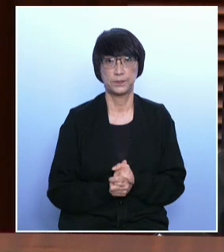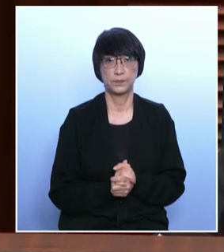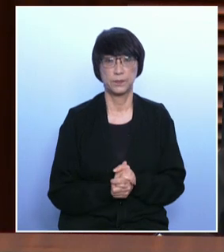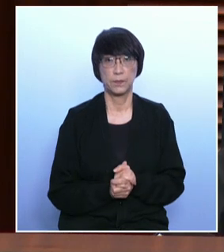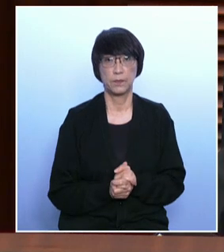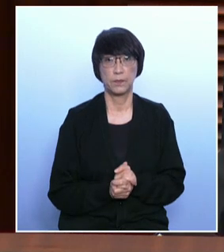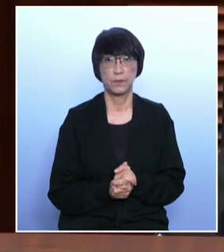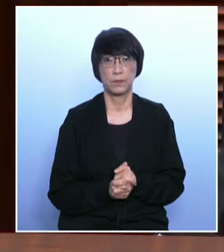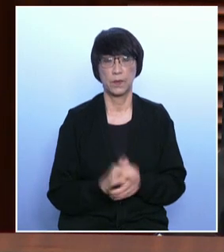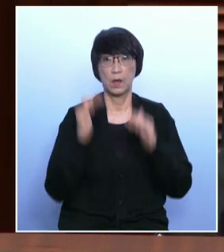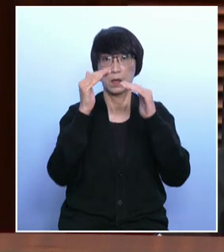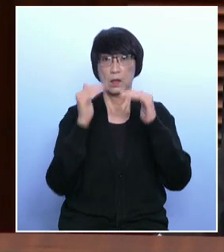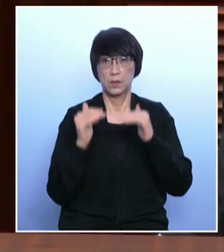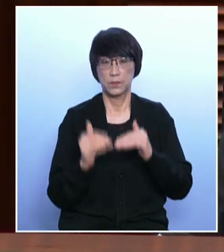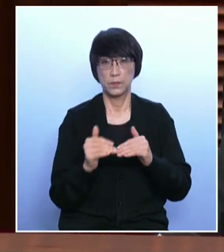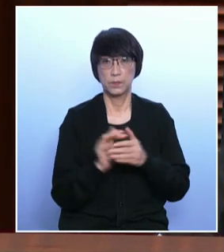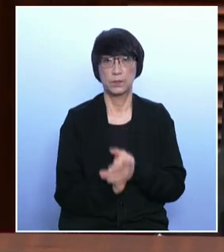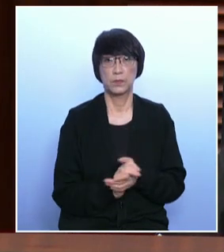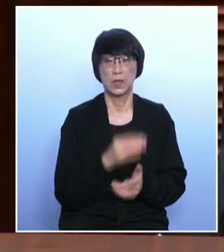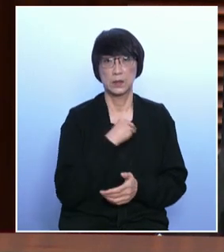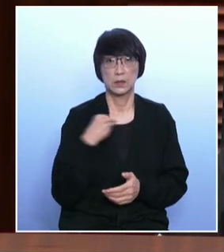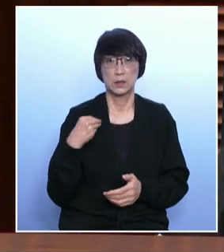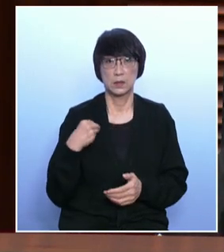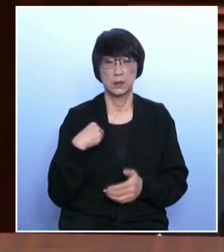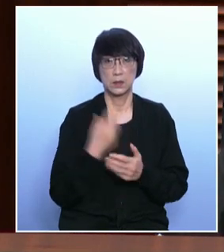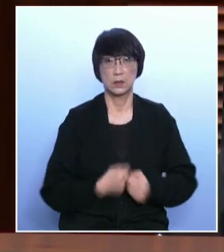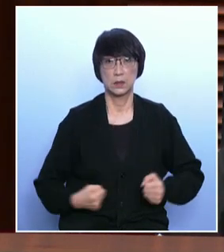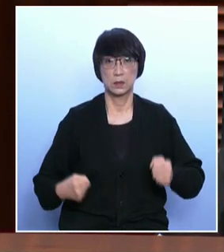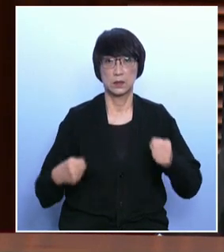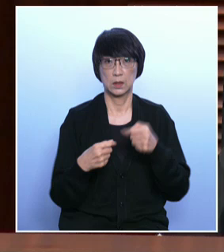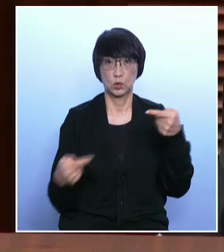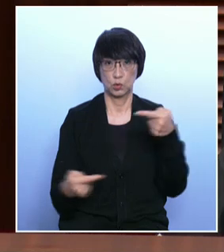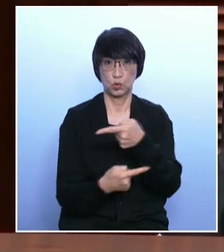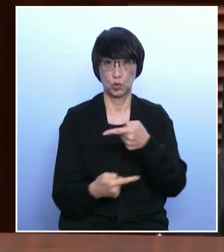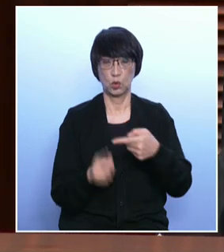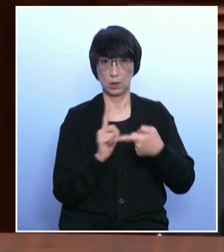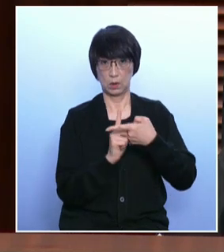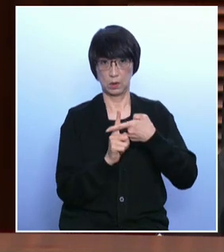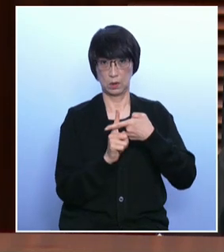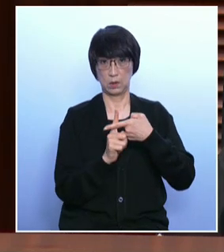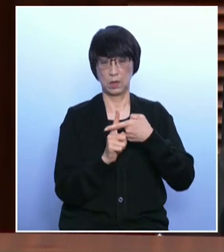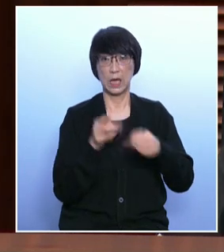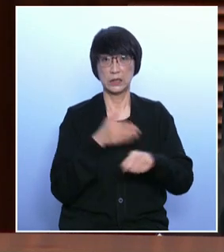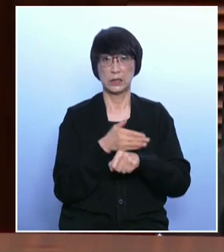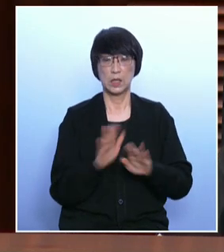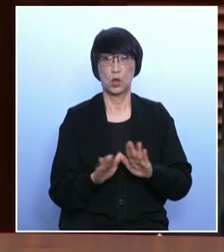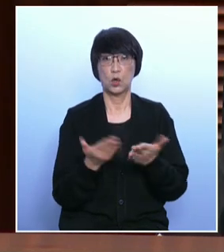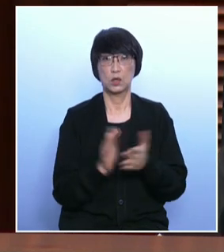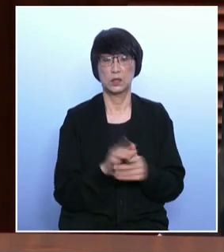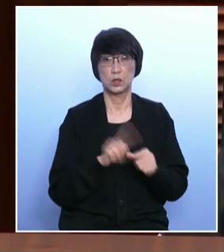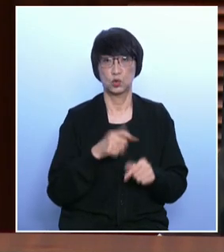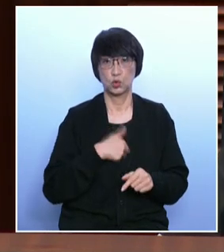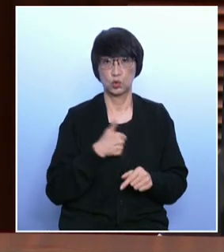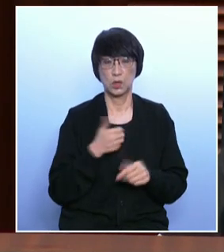embrace the change and join the EC Connect. Now, we are going to launch the eHealth Plus soon.